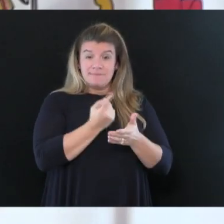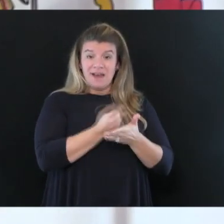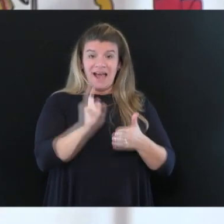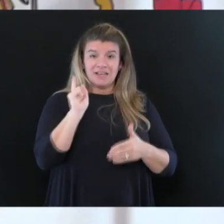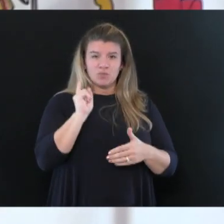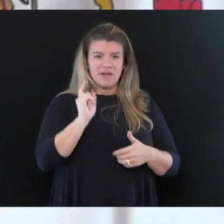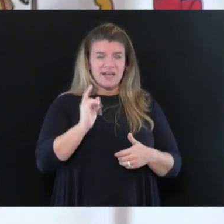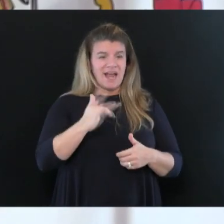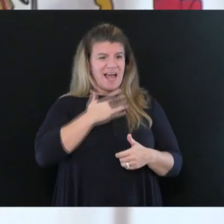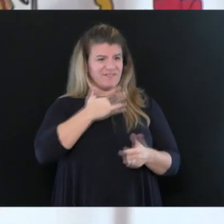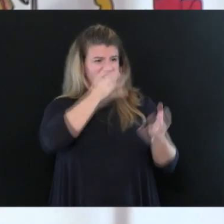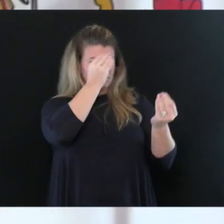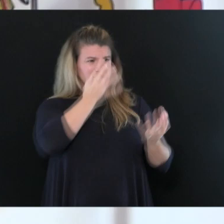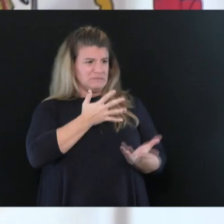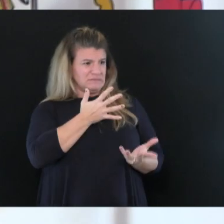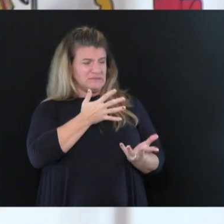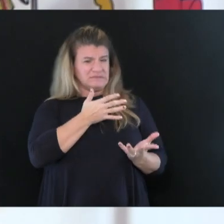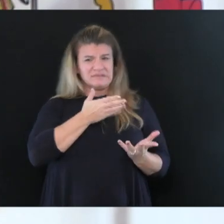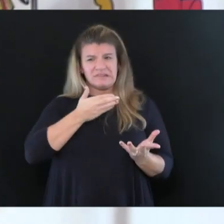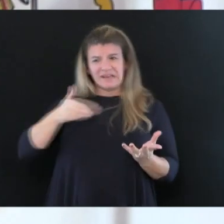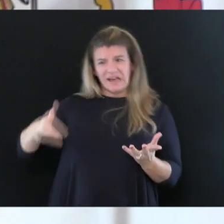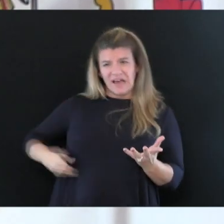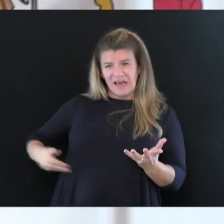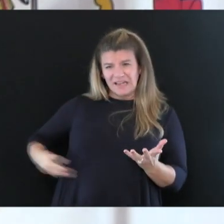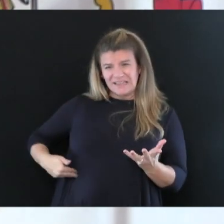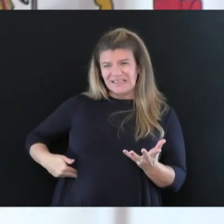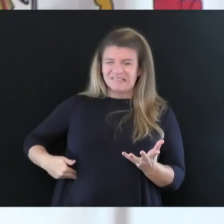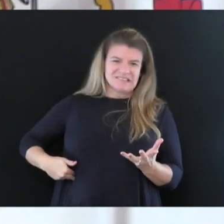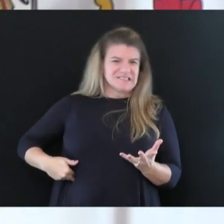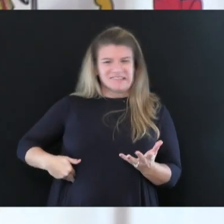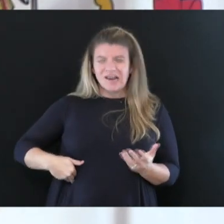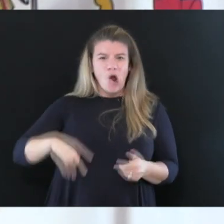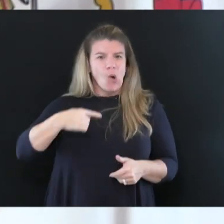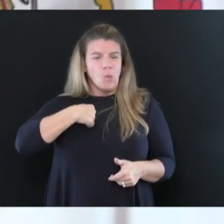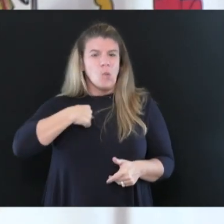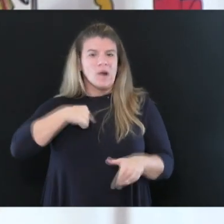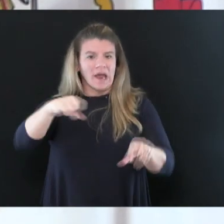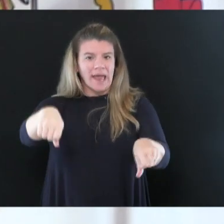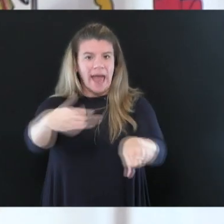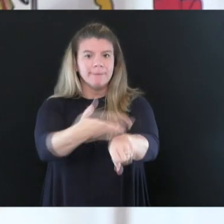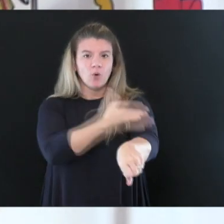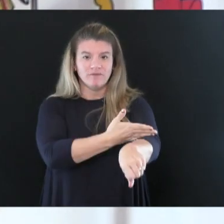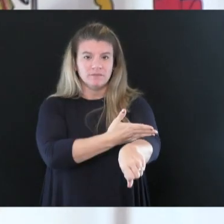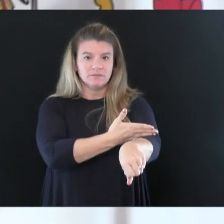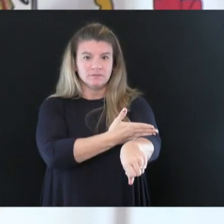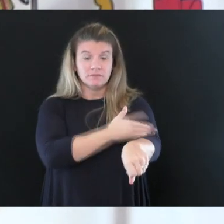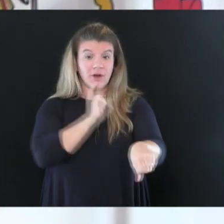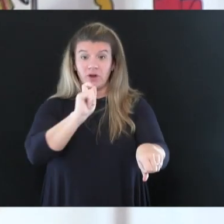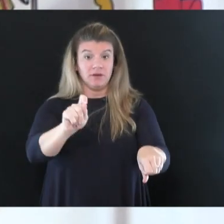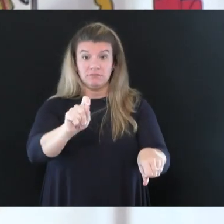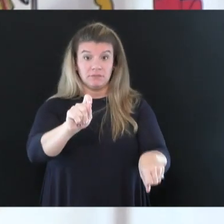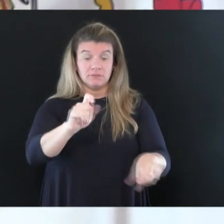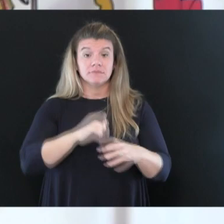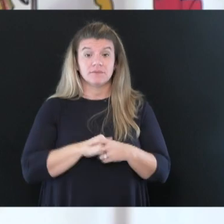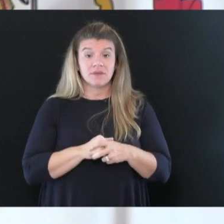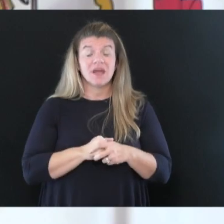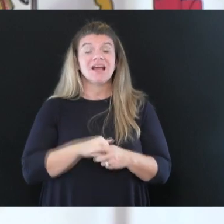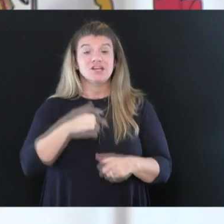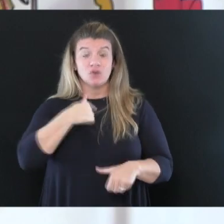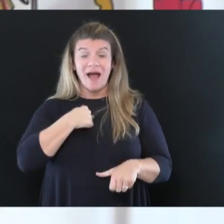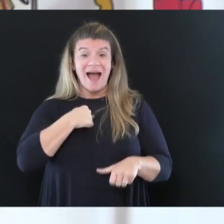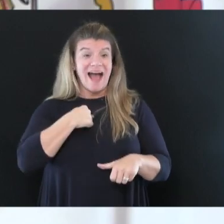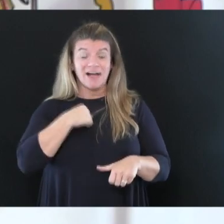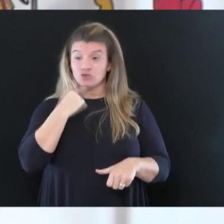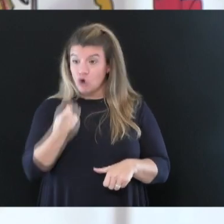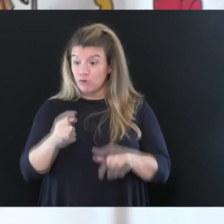that things we could do better at Bateman. I mean, that's just all there is to it. So I sent